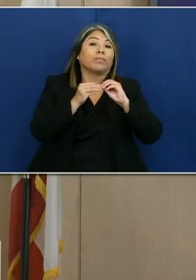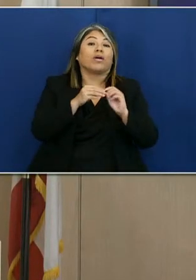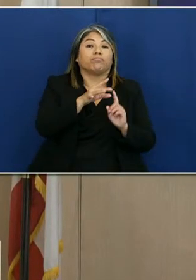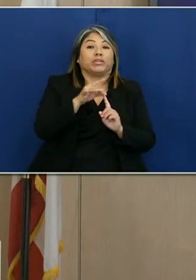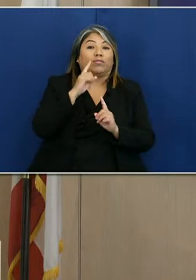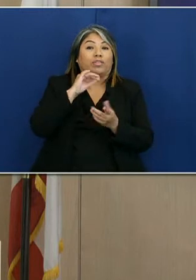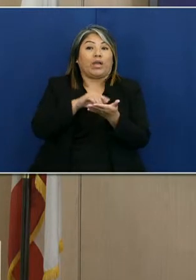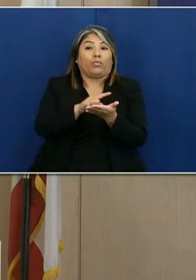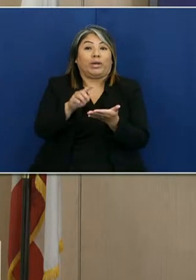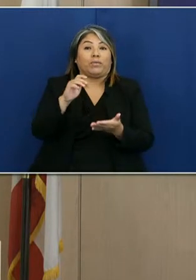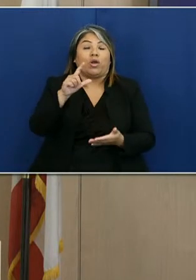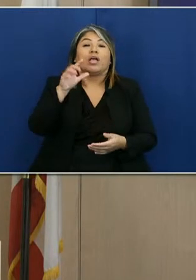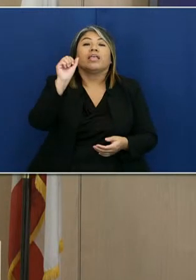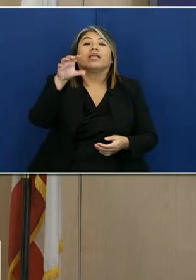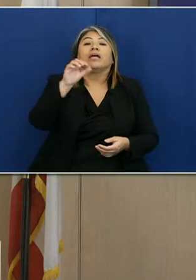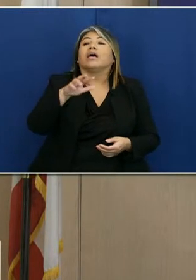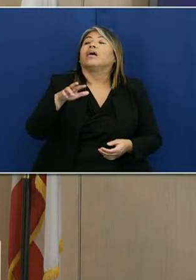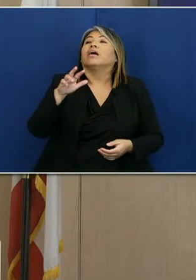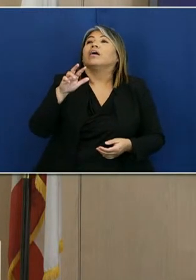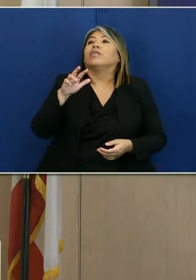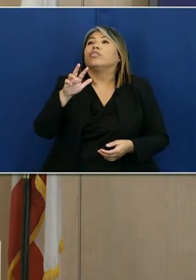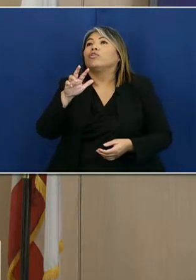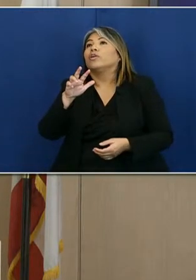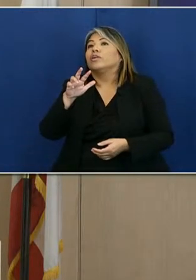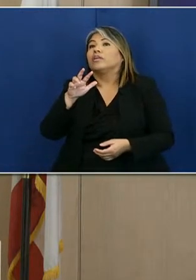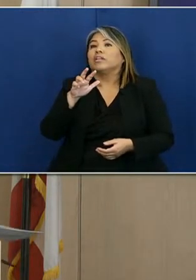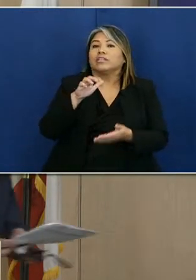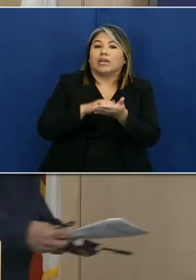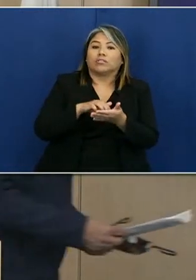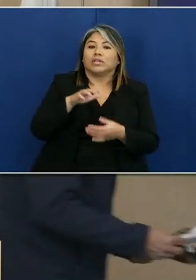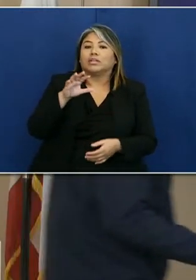so I'll give it to you right now. It's 3,914.